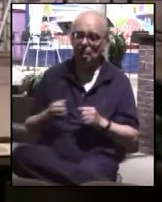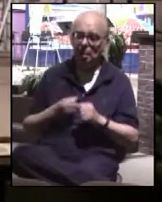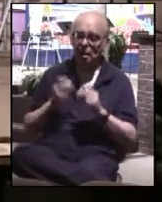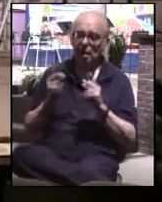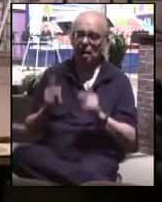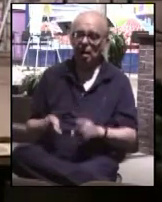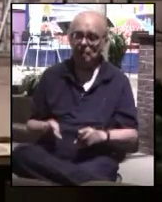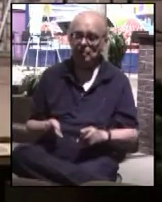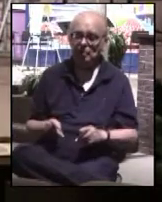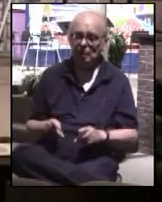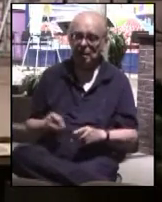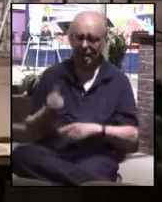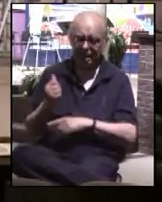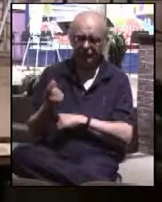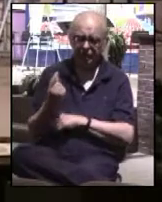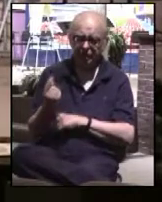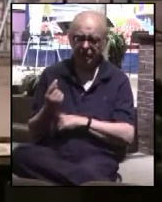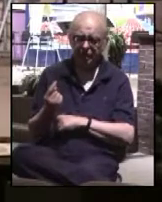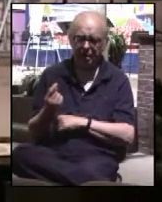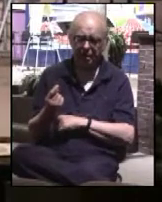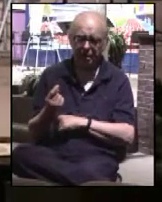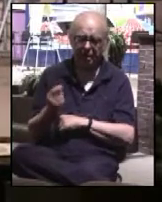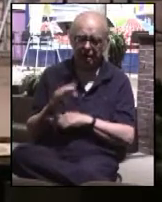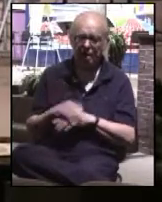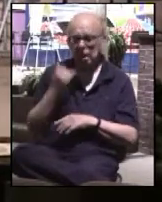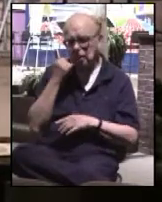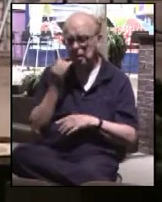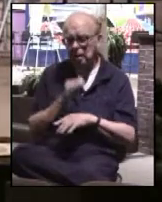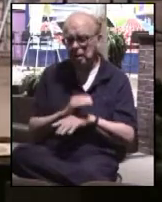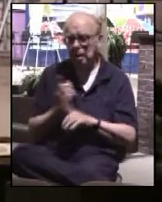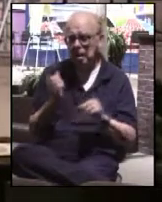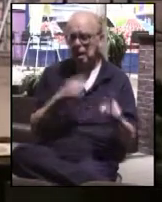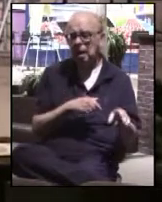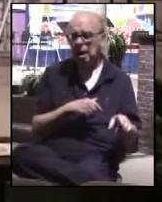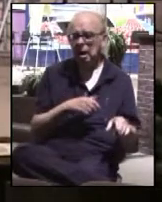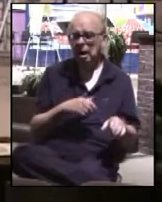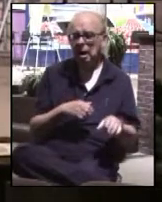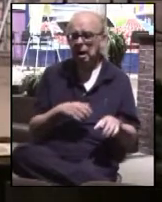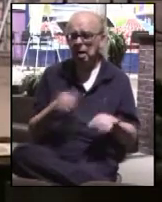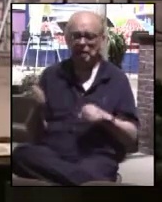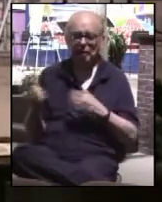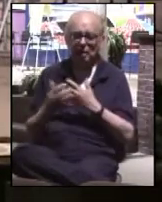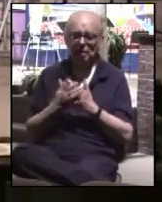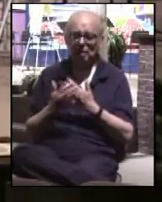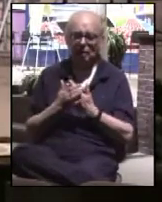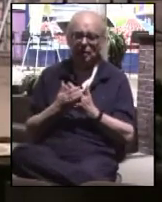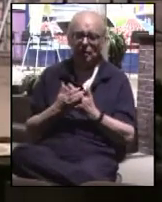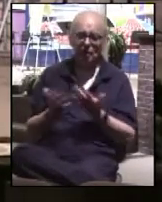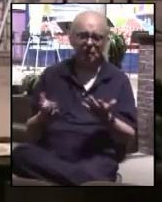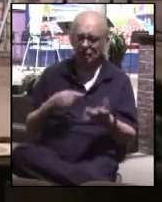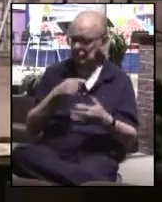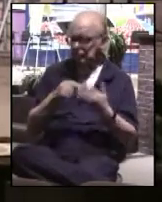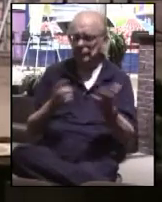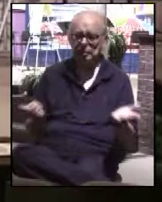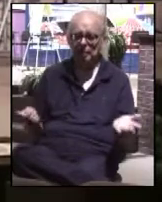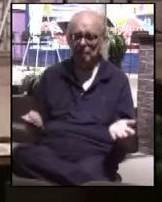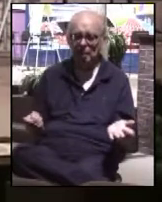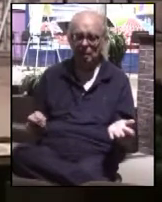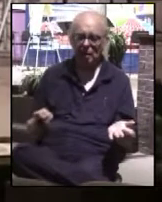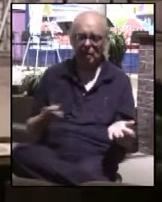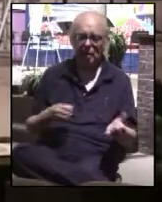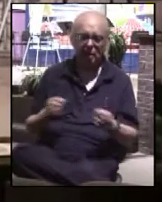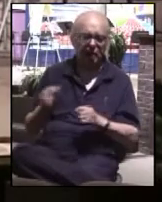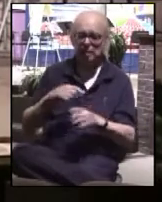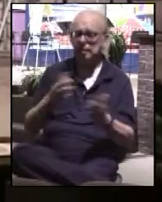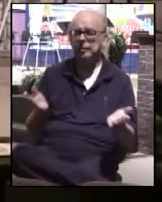those people by himself they would call him at night he would go get him up out of jail or go here or go there for him and take him here and